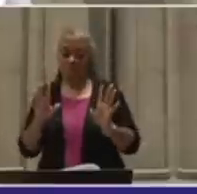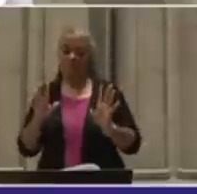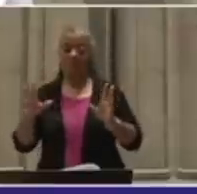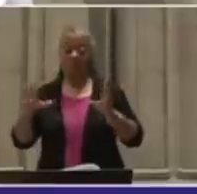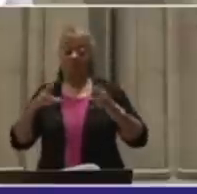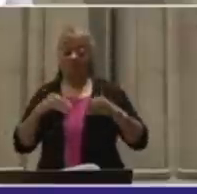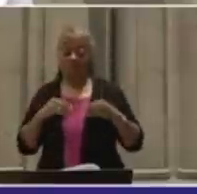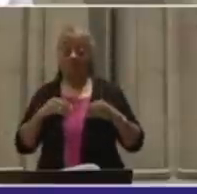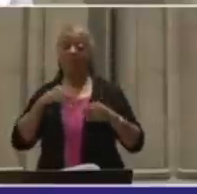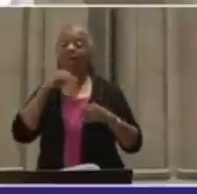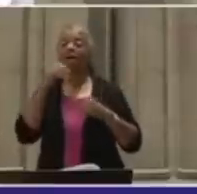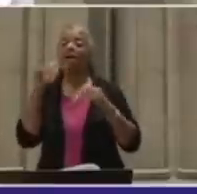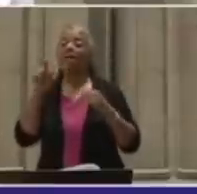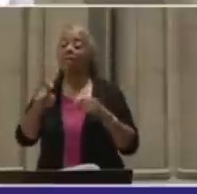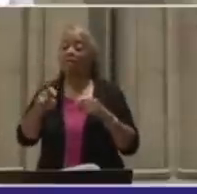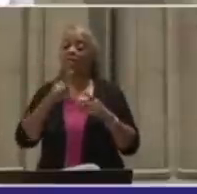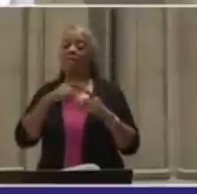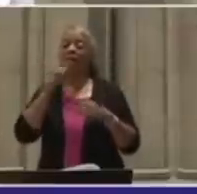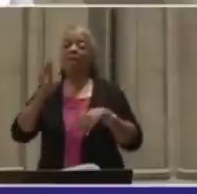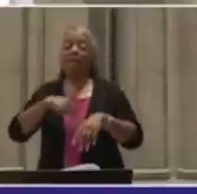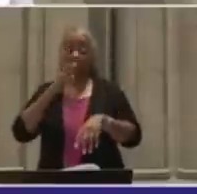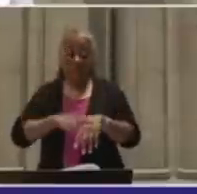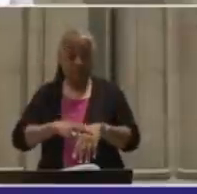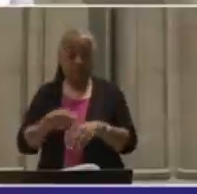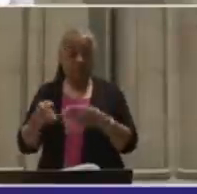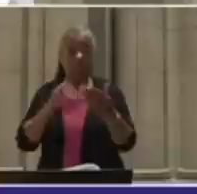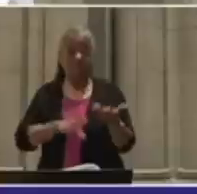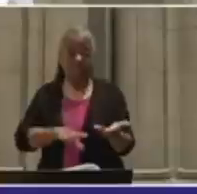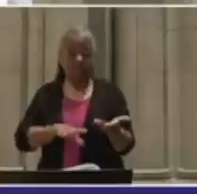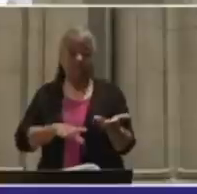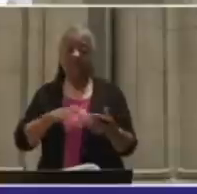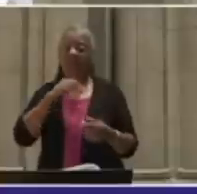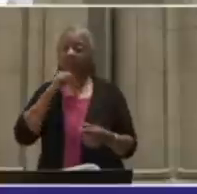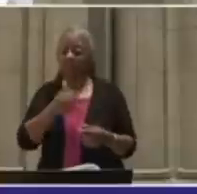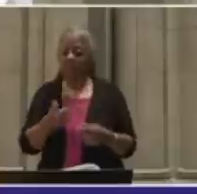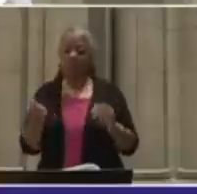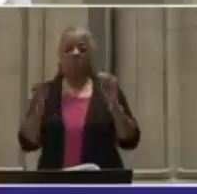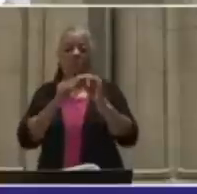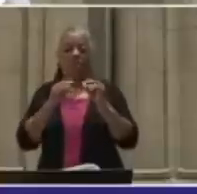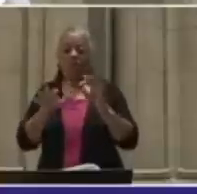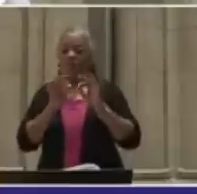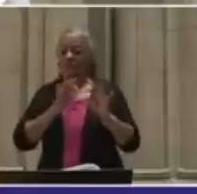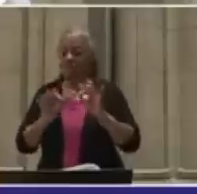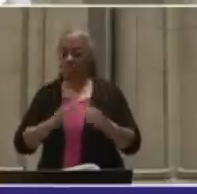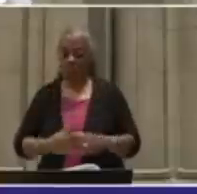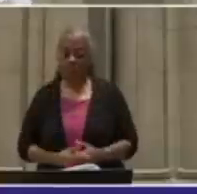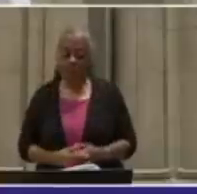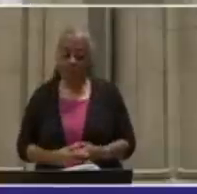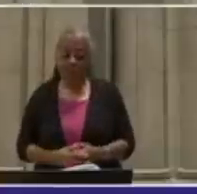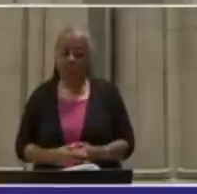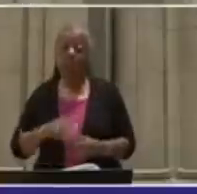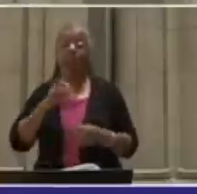accepting unnecessary and unnatural death is no longer an option.